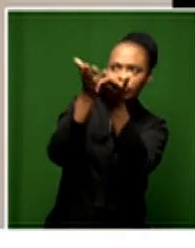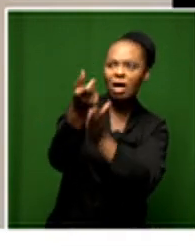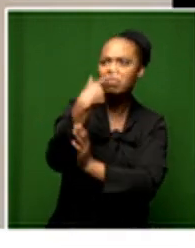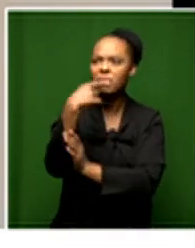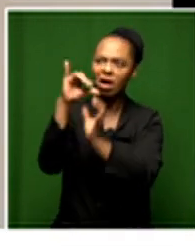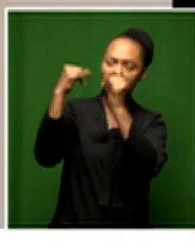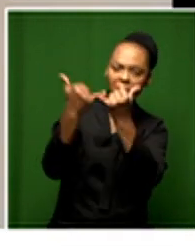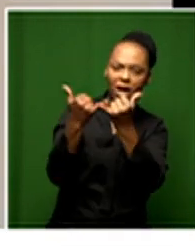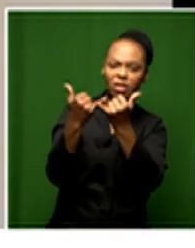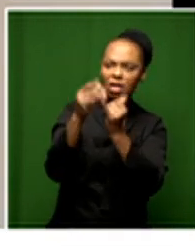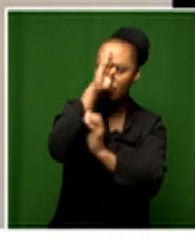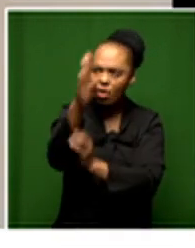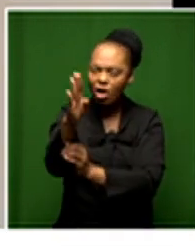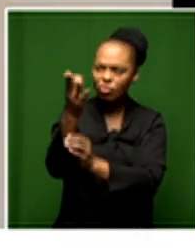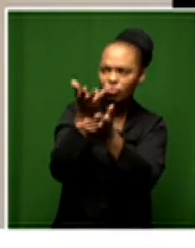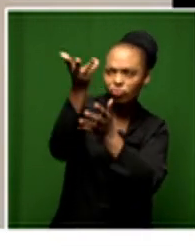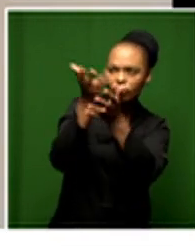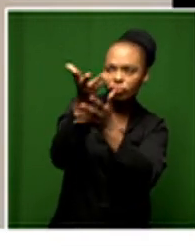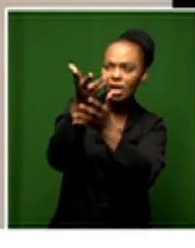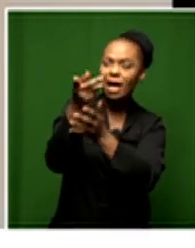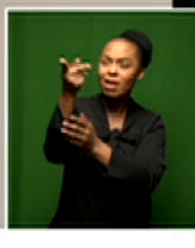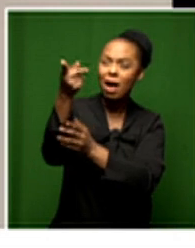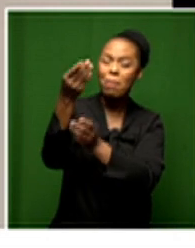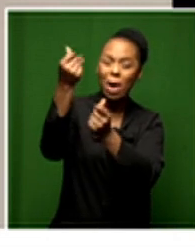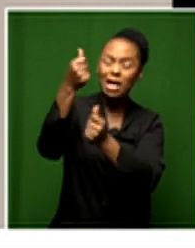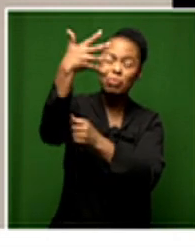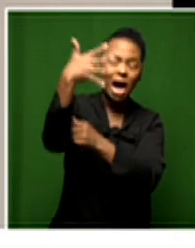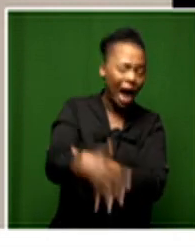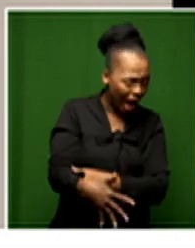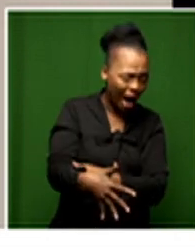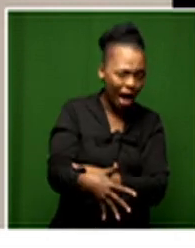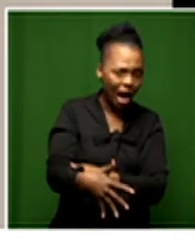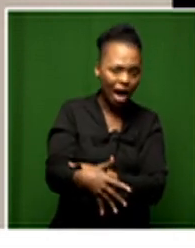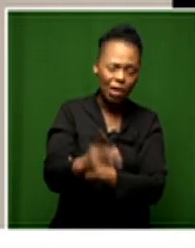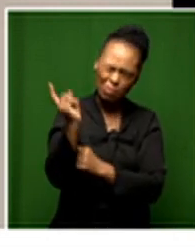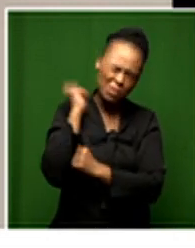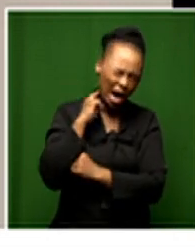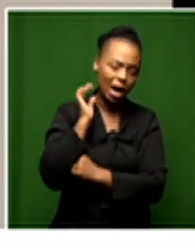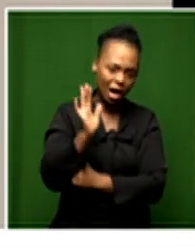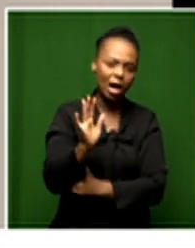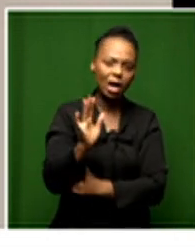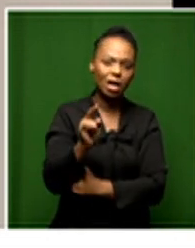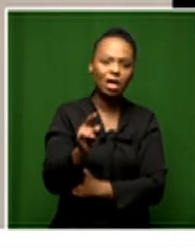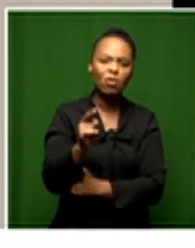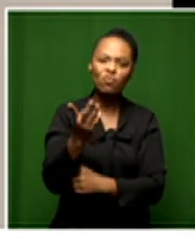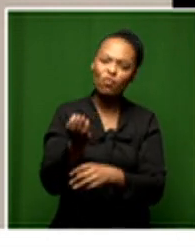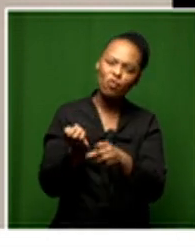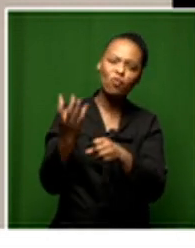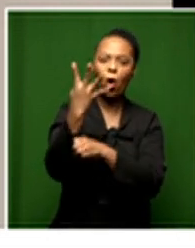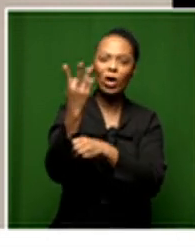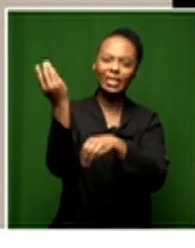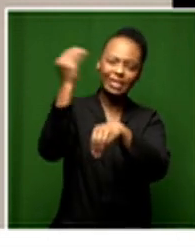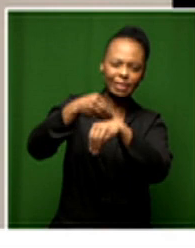pharmaceutical companies, and the result was a very high price, like up to 4 times